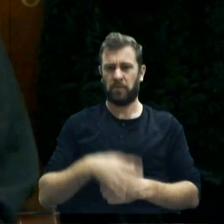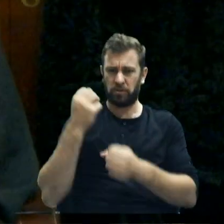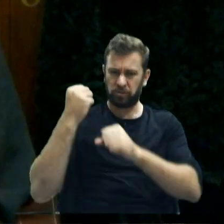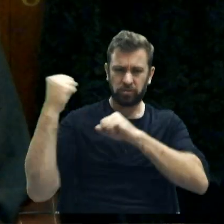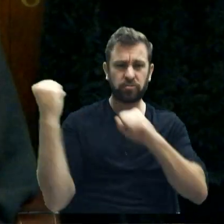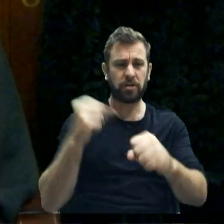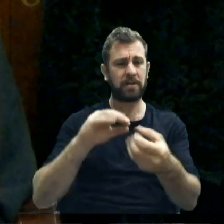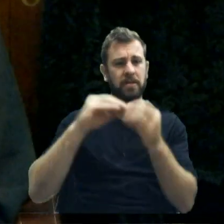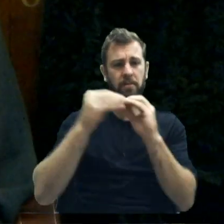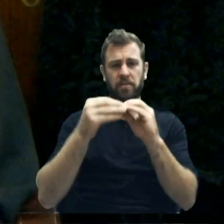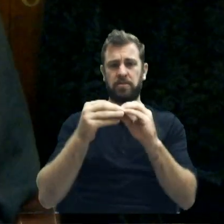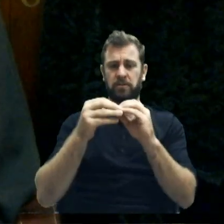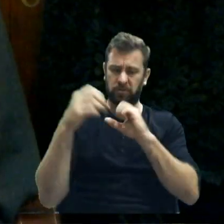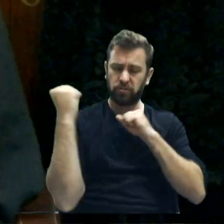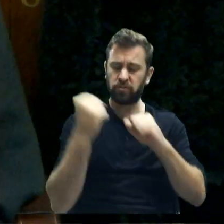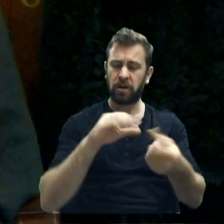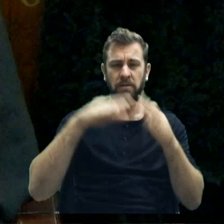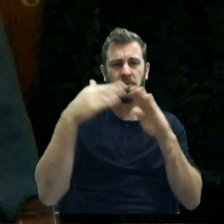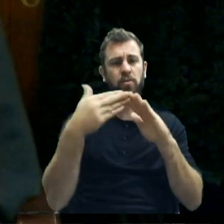strength in community.